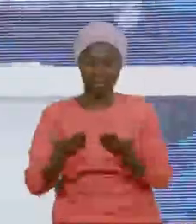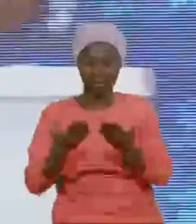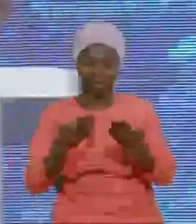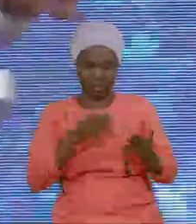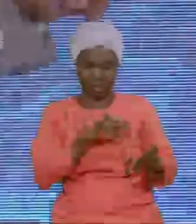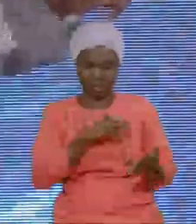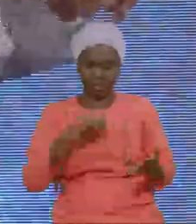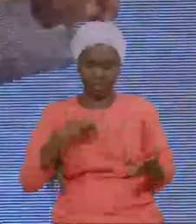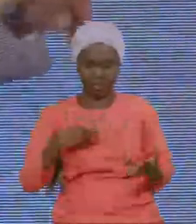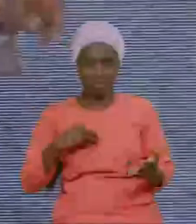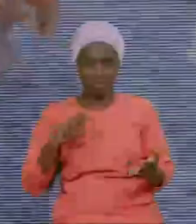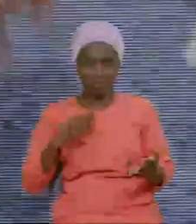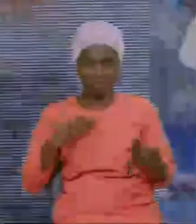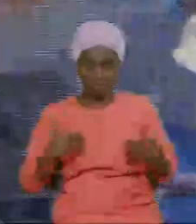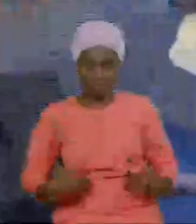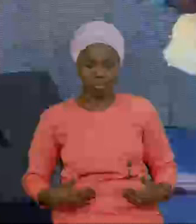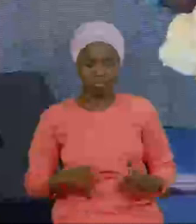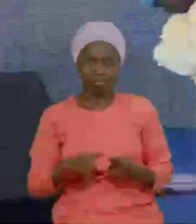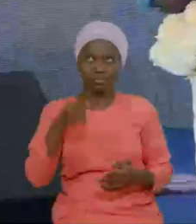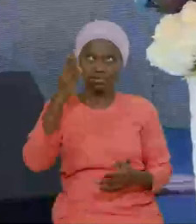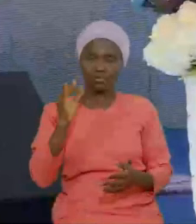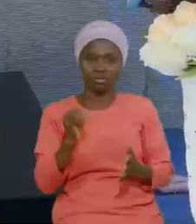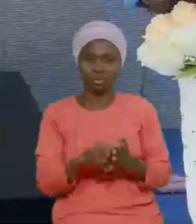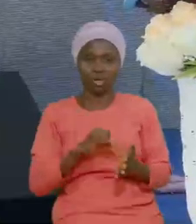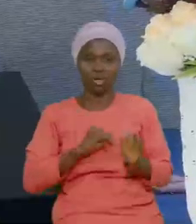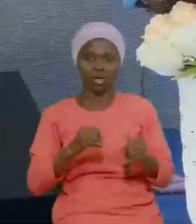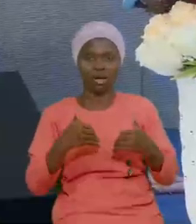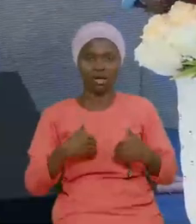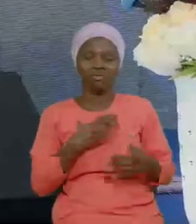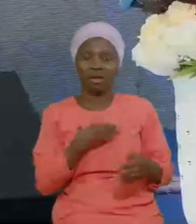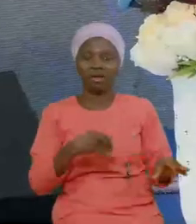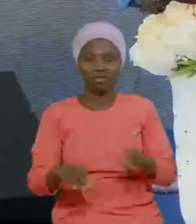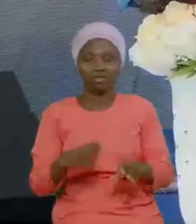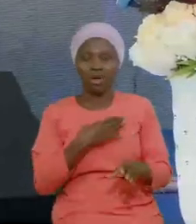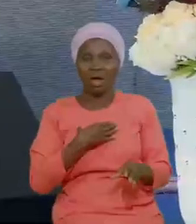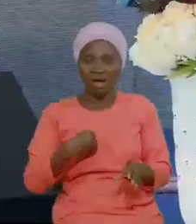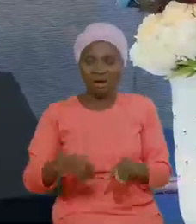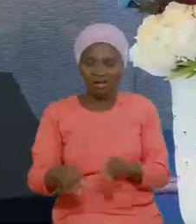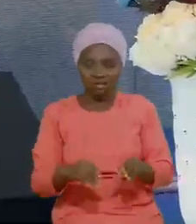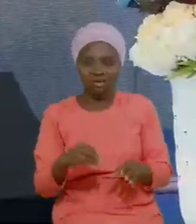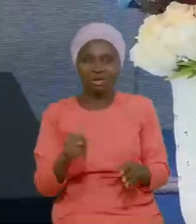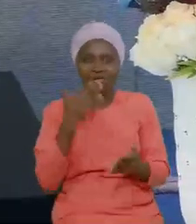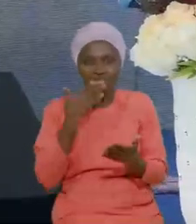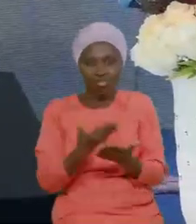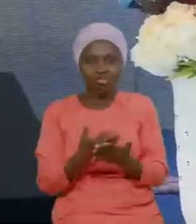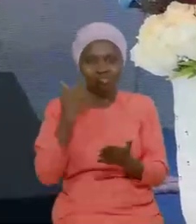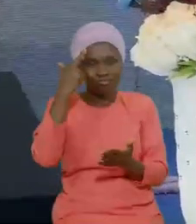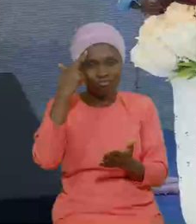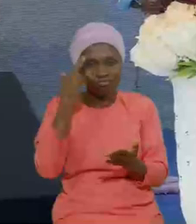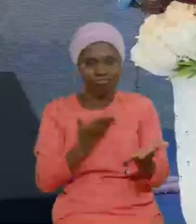God so that I can have, I can do, I can perform a reasonable